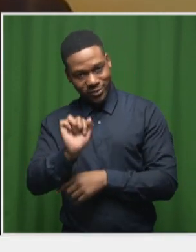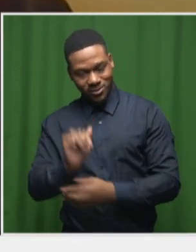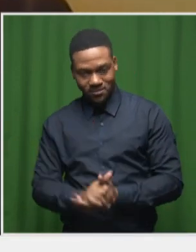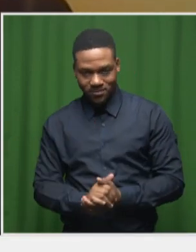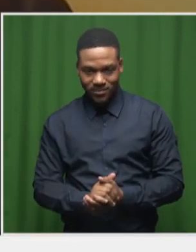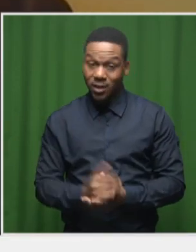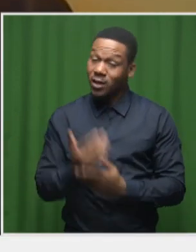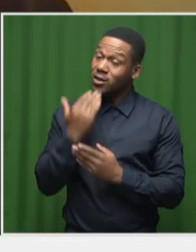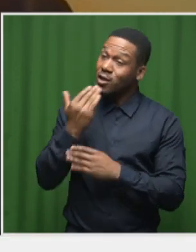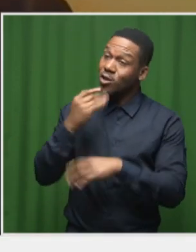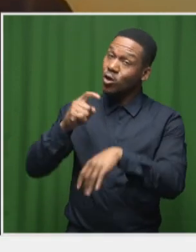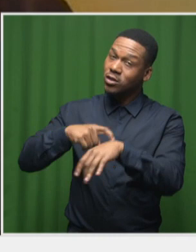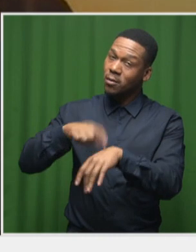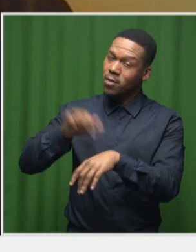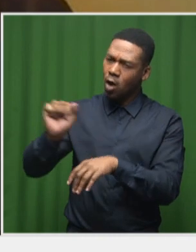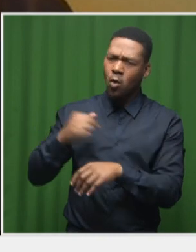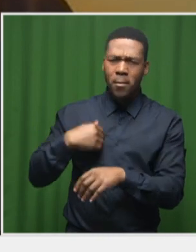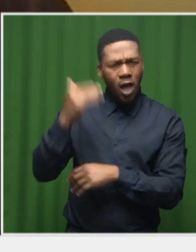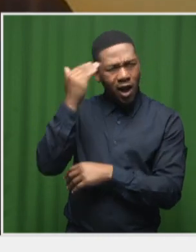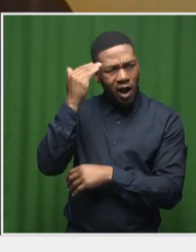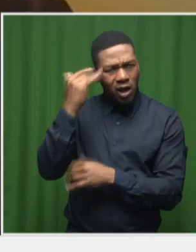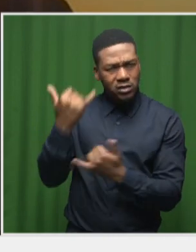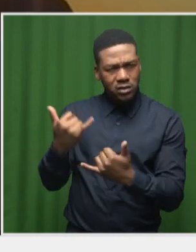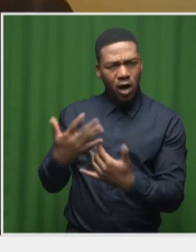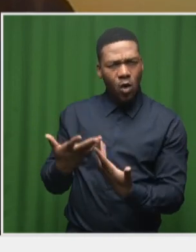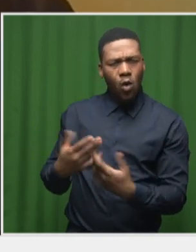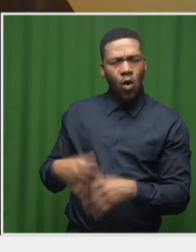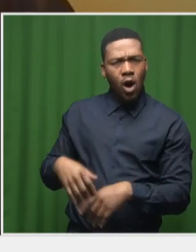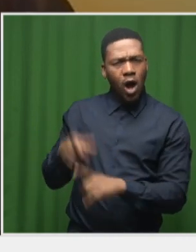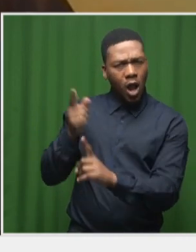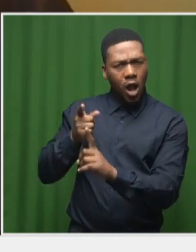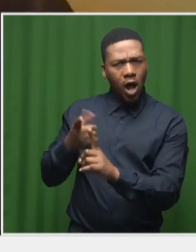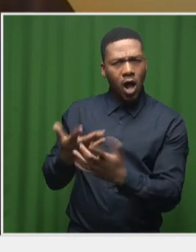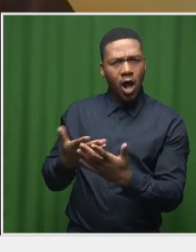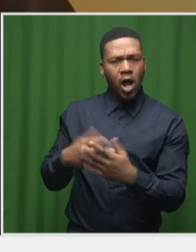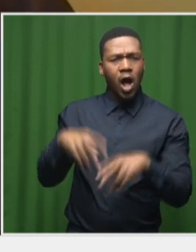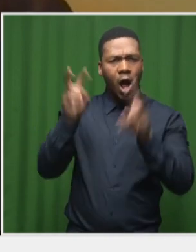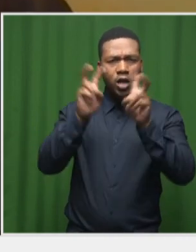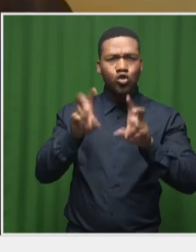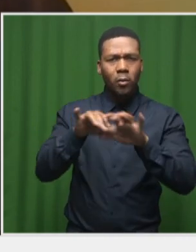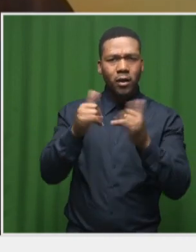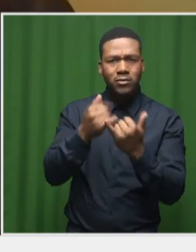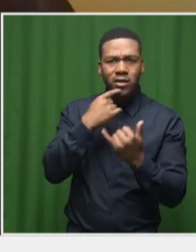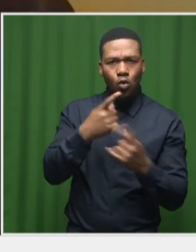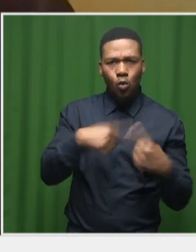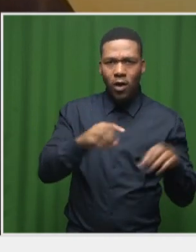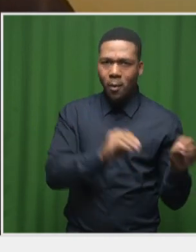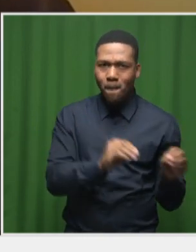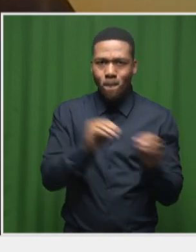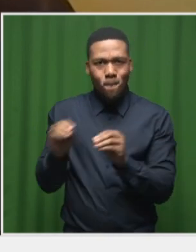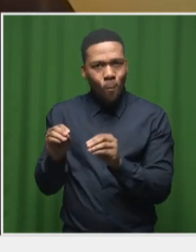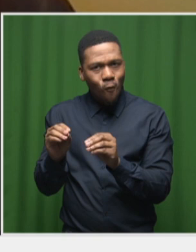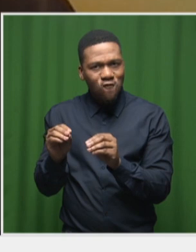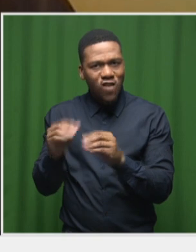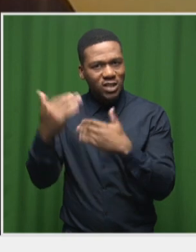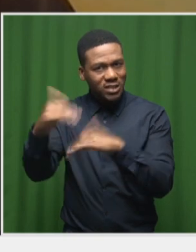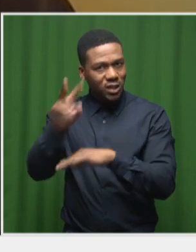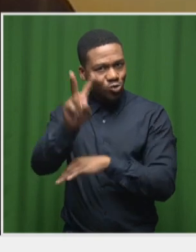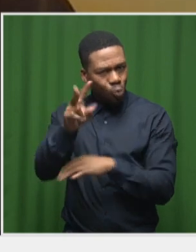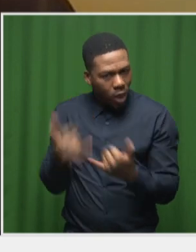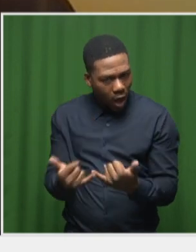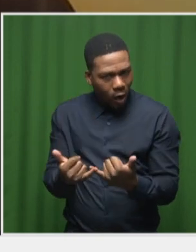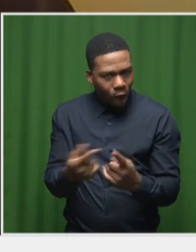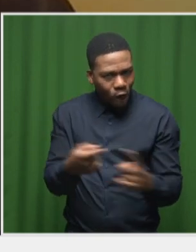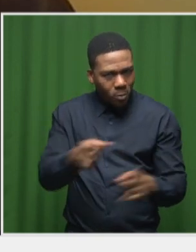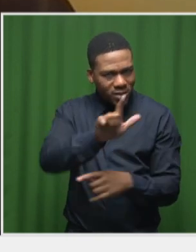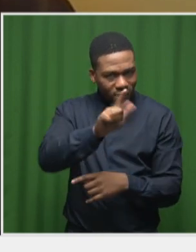know that there was an alert that was just put out by Eskom a couple of minutes ago saying we're moving to stage 2 from 7 o'clock. It's been